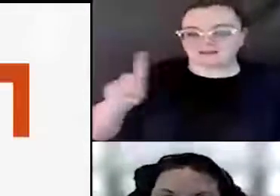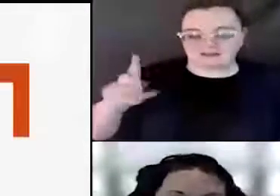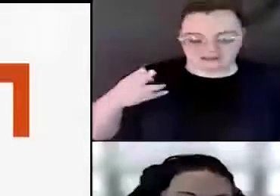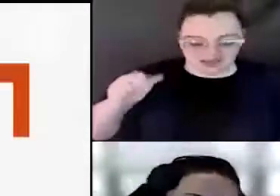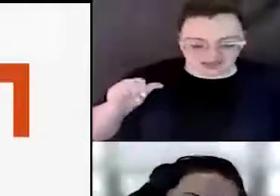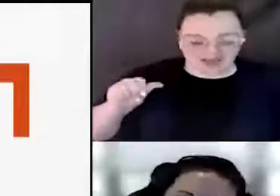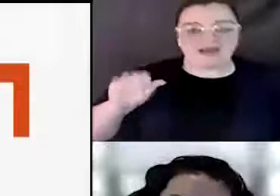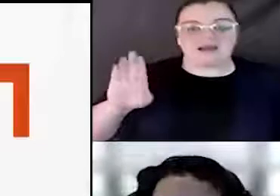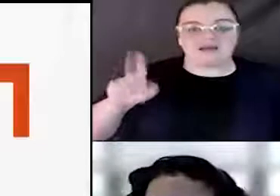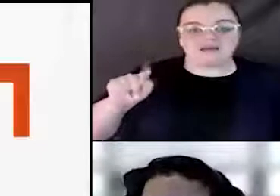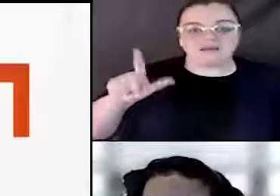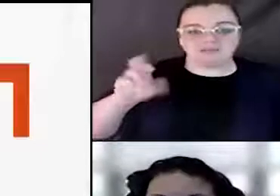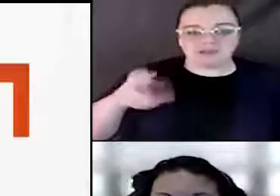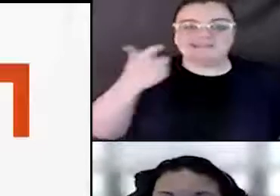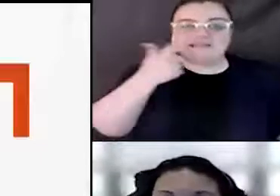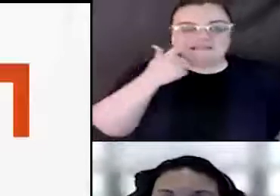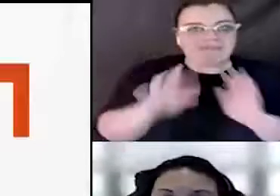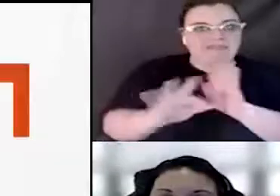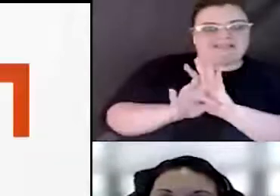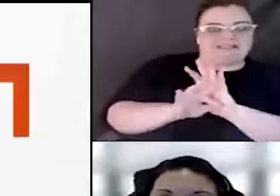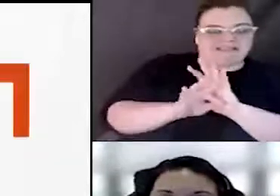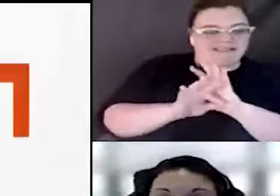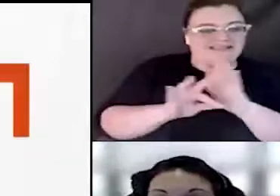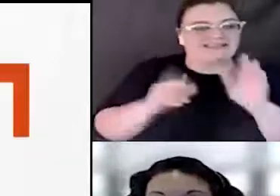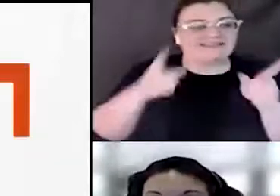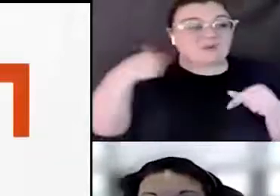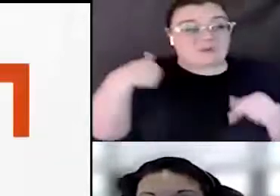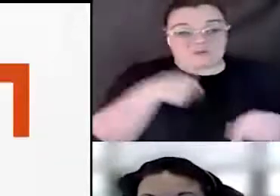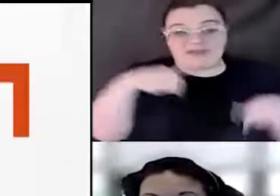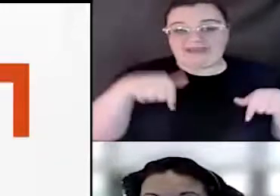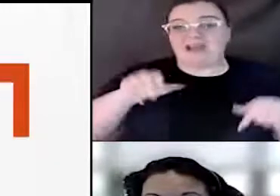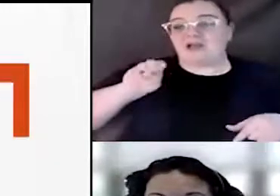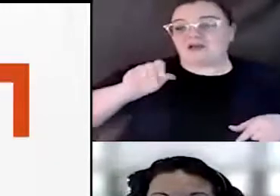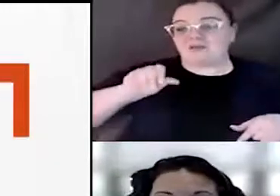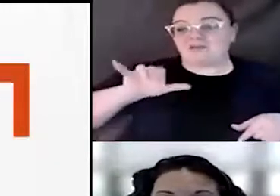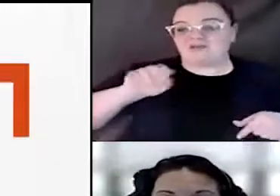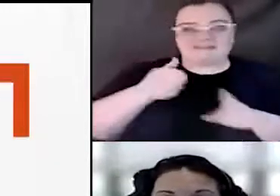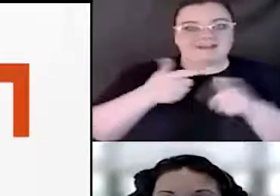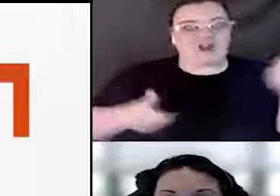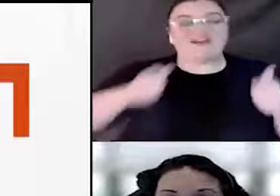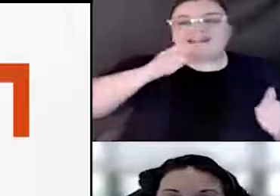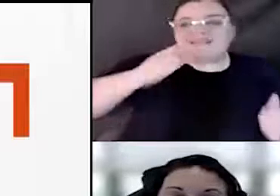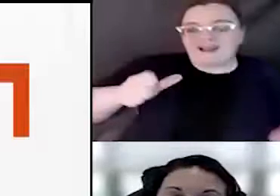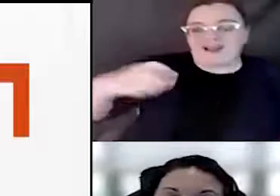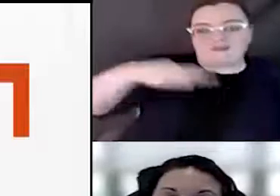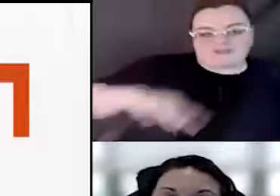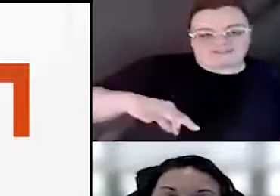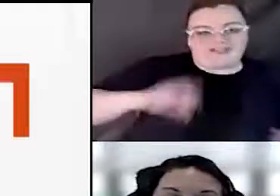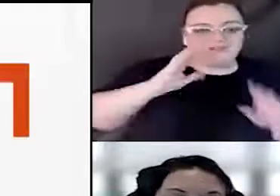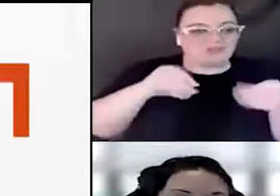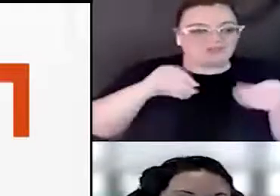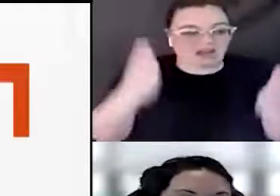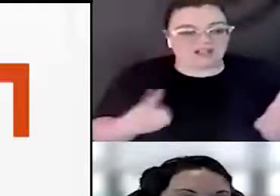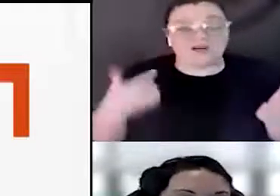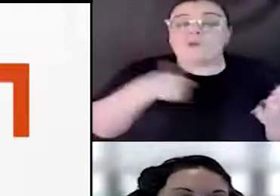here at Community Action Marin, and we are Marin's largest nonprofit social services provider. We have multiple